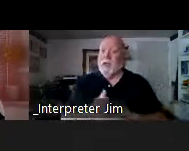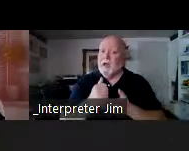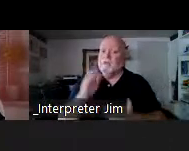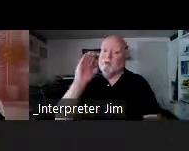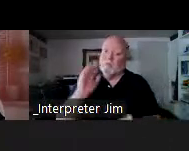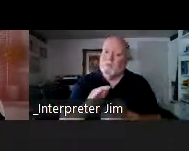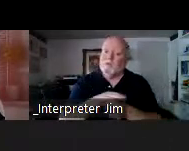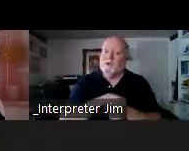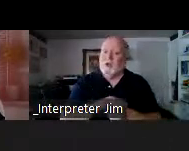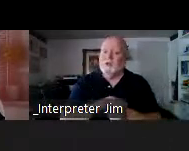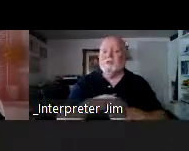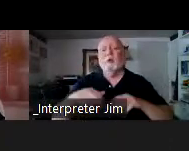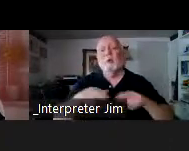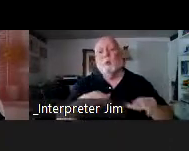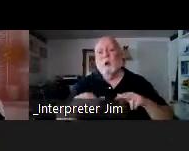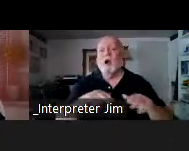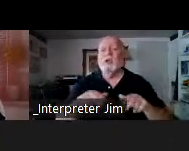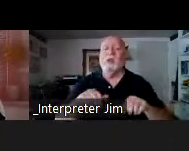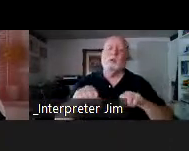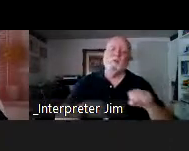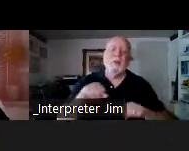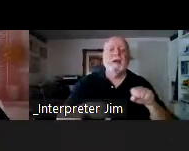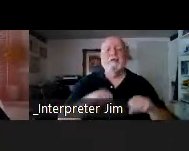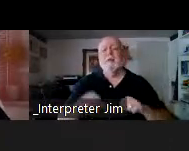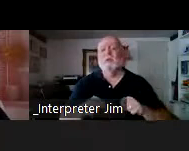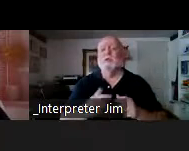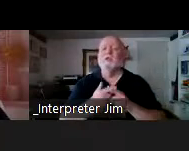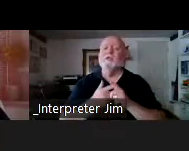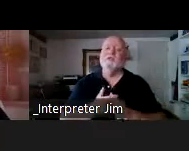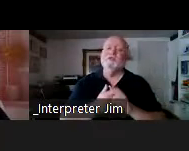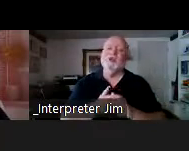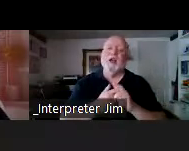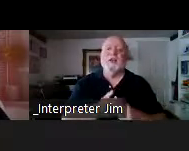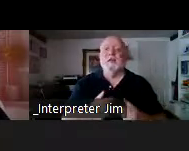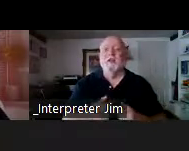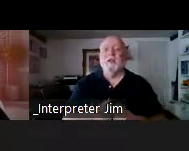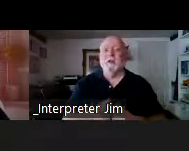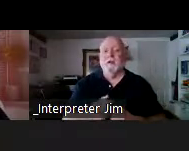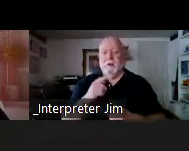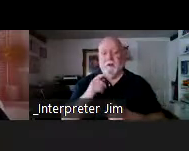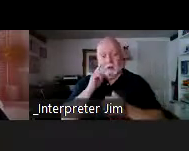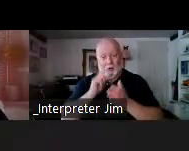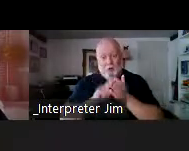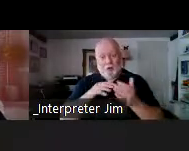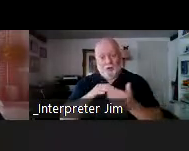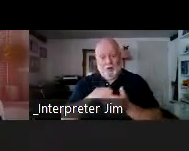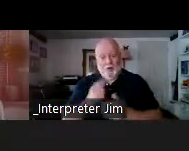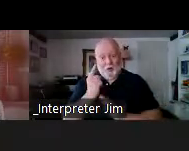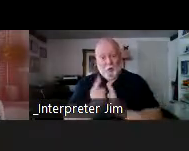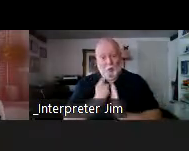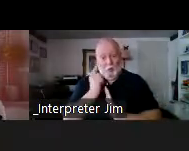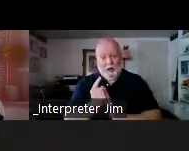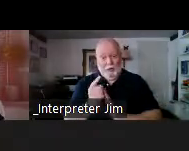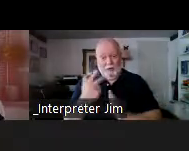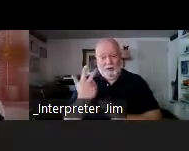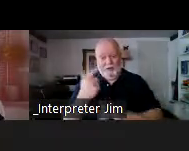walking, jogging, riding bikes. There's a research study, 3 hours, 1 hour, 3 times weekly of walking and strength